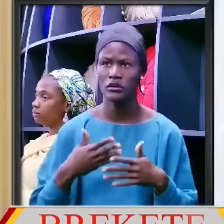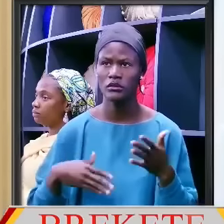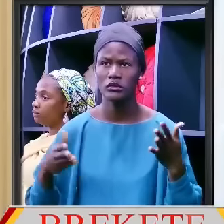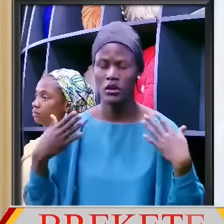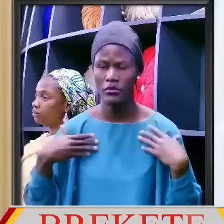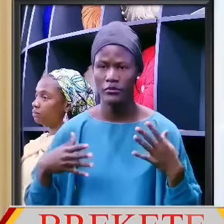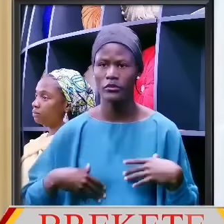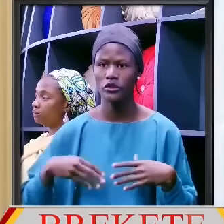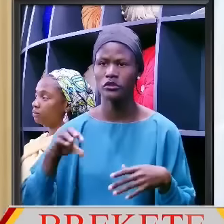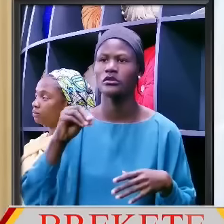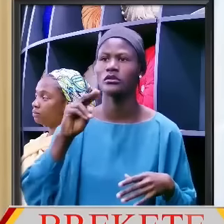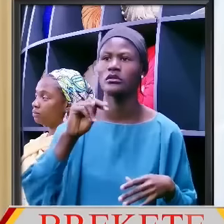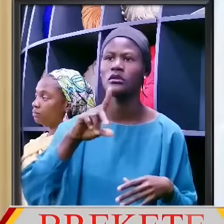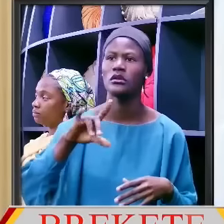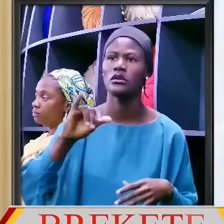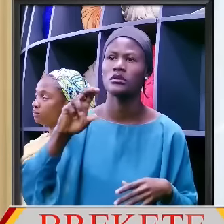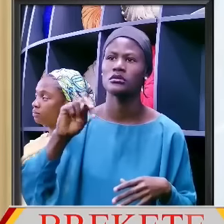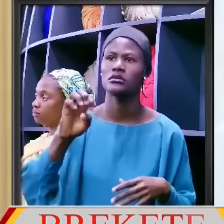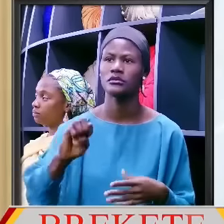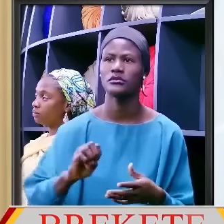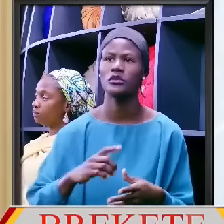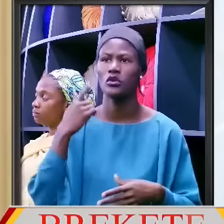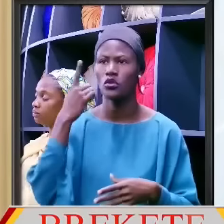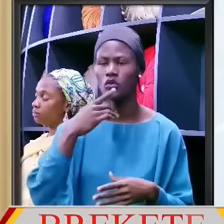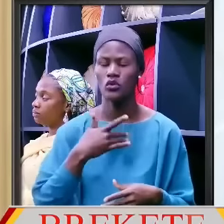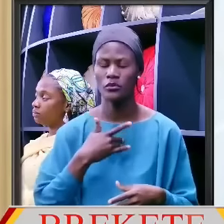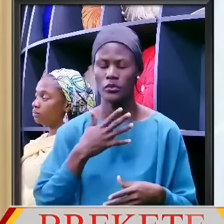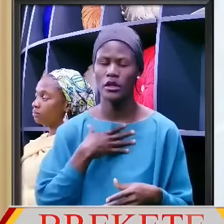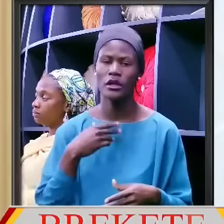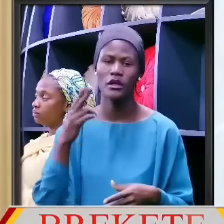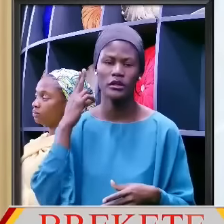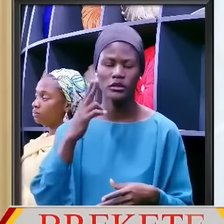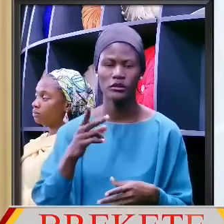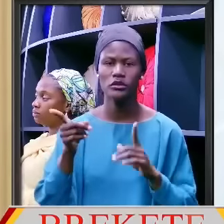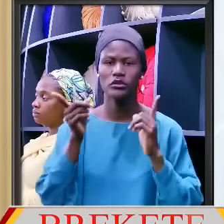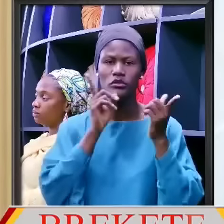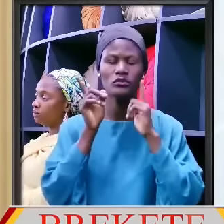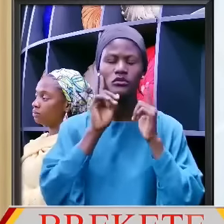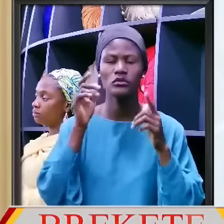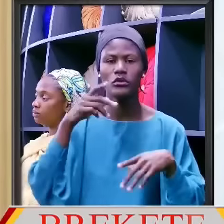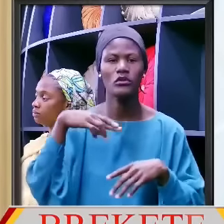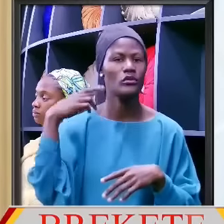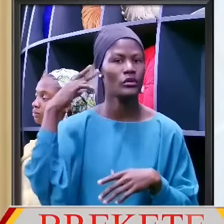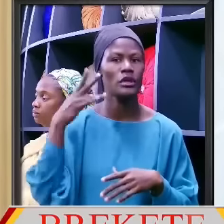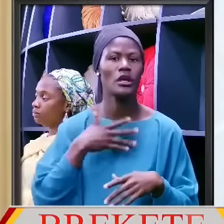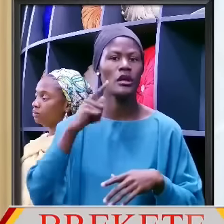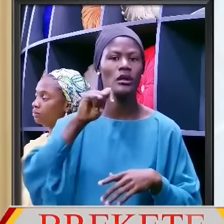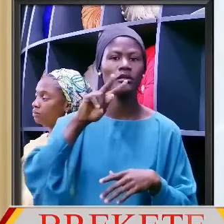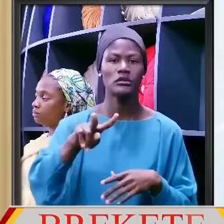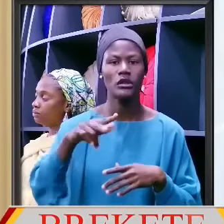good morning. Hello, good morning, sir. Nahumi and Amdevano for radio and TV telephone.